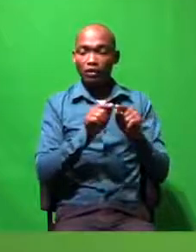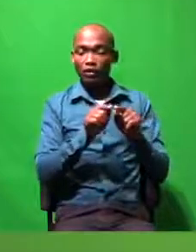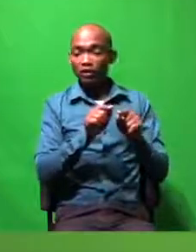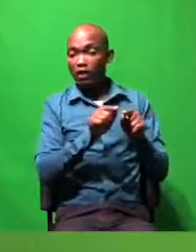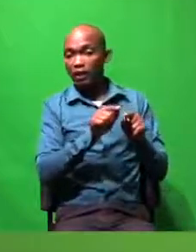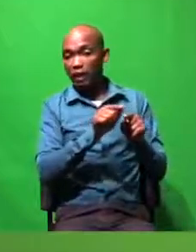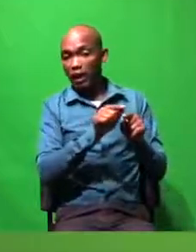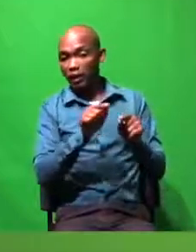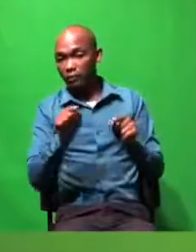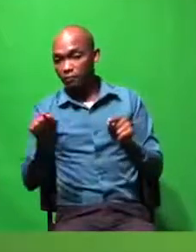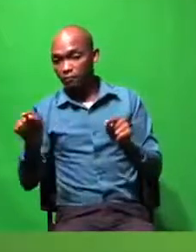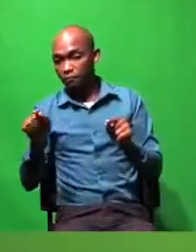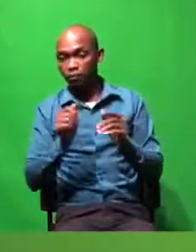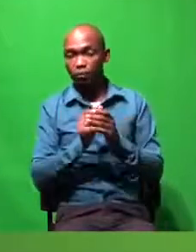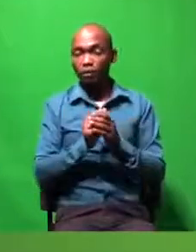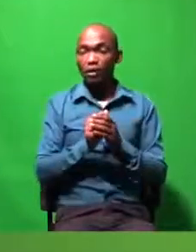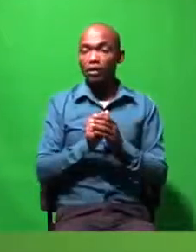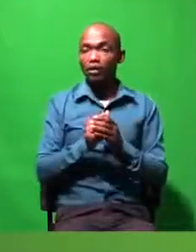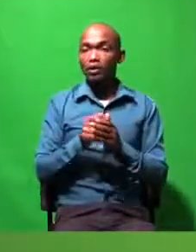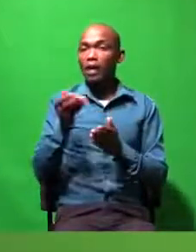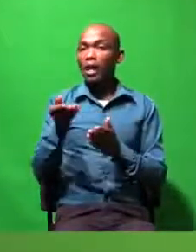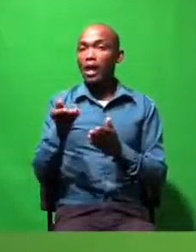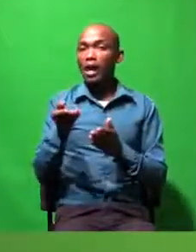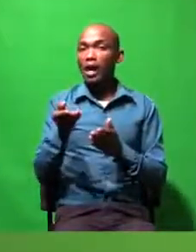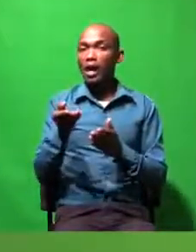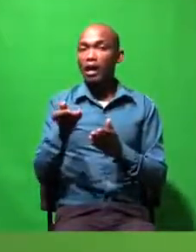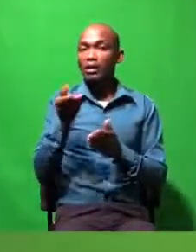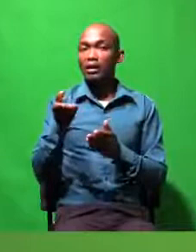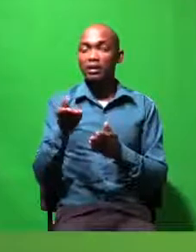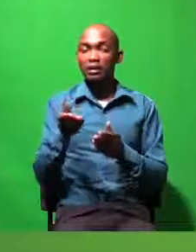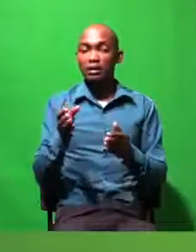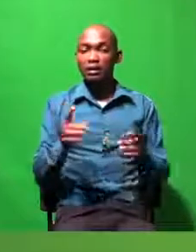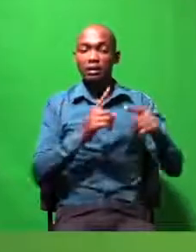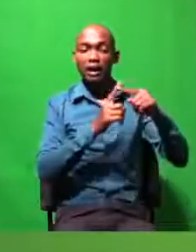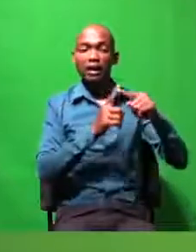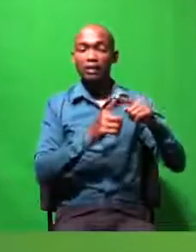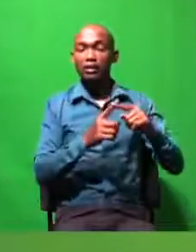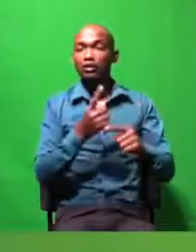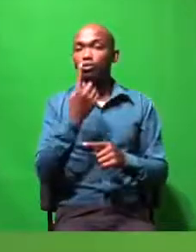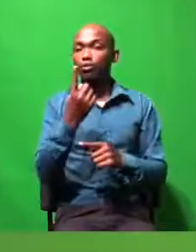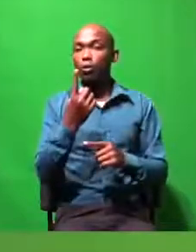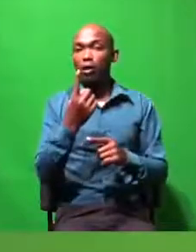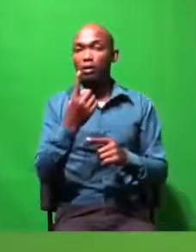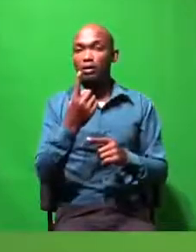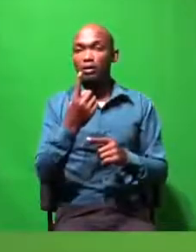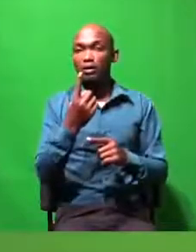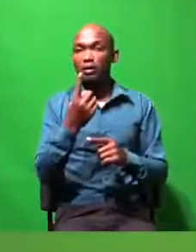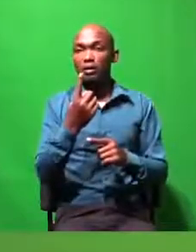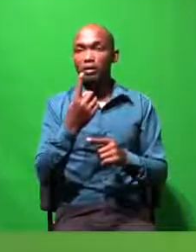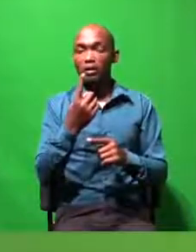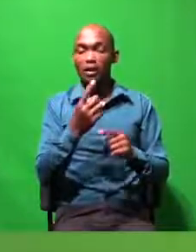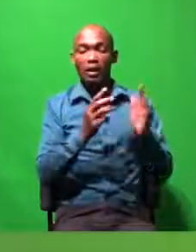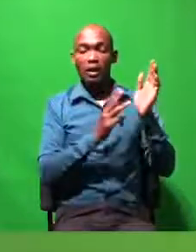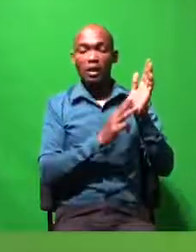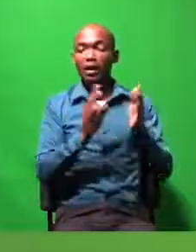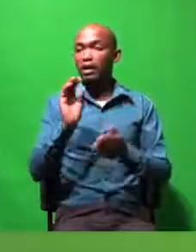the angle along a straight line added up to 180 degrees. The angles